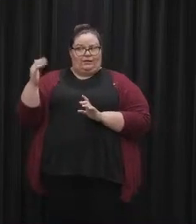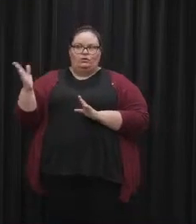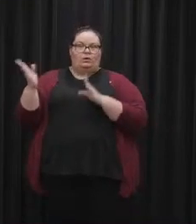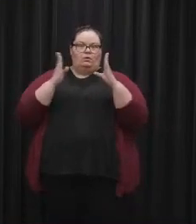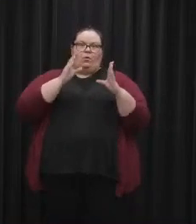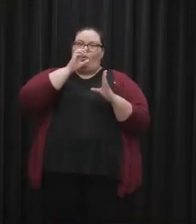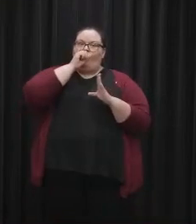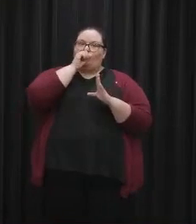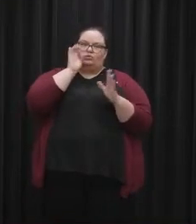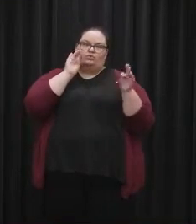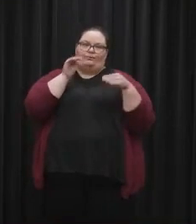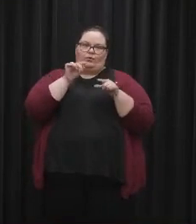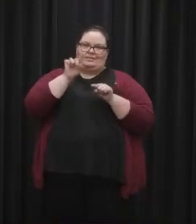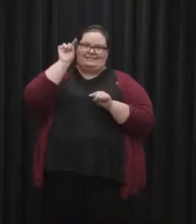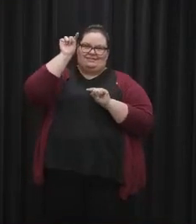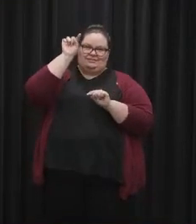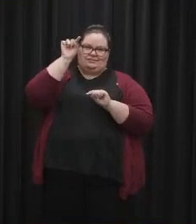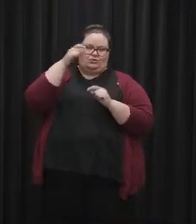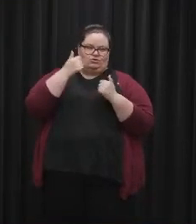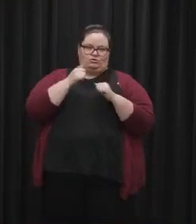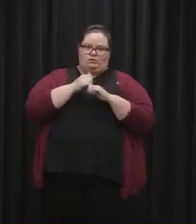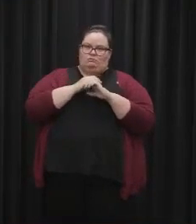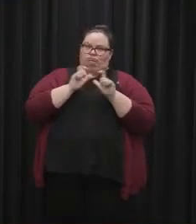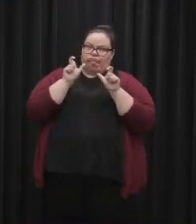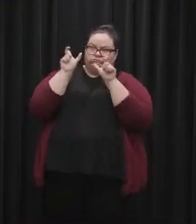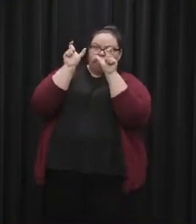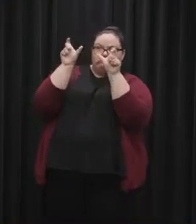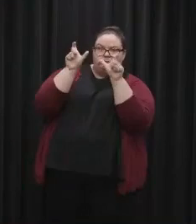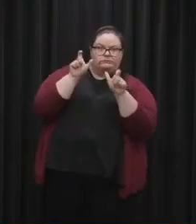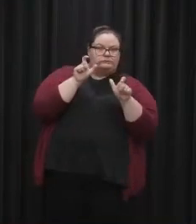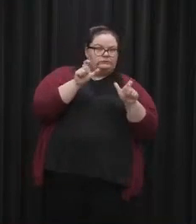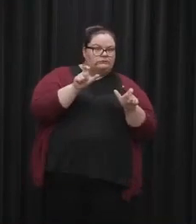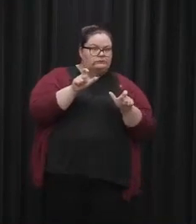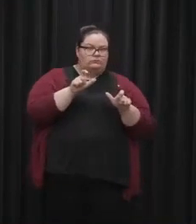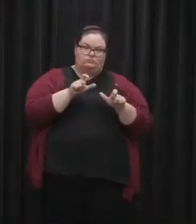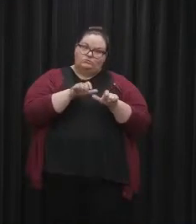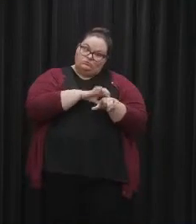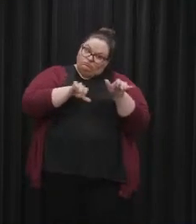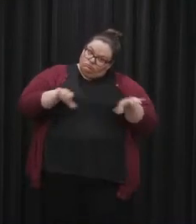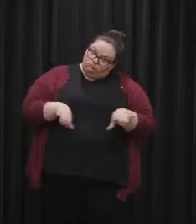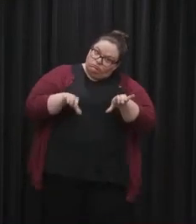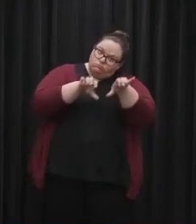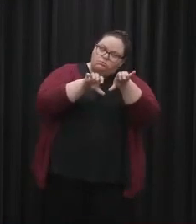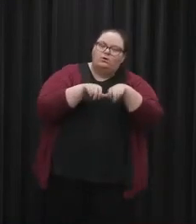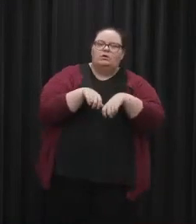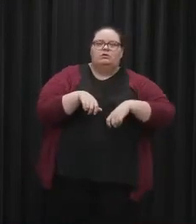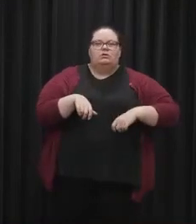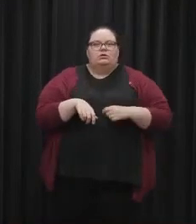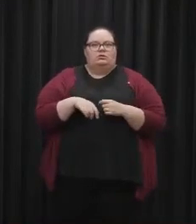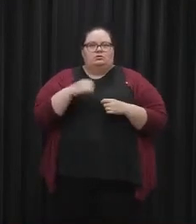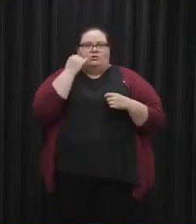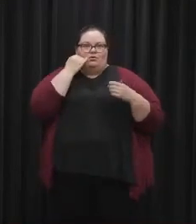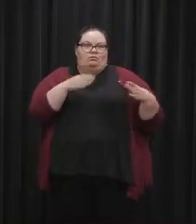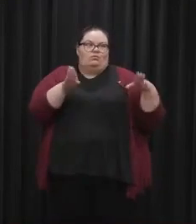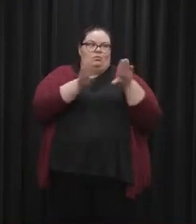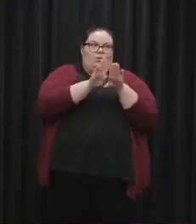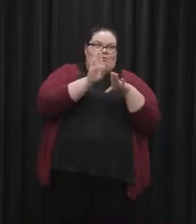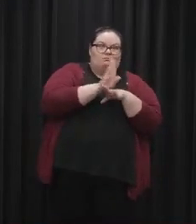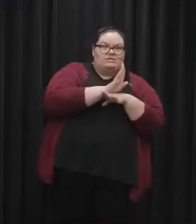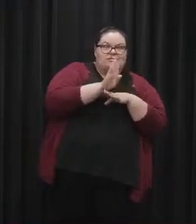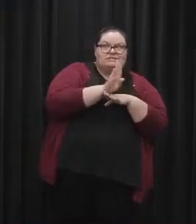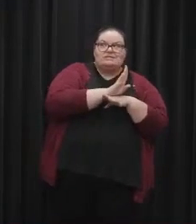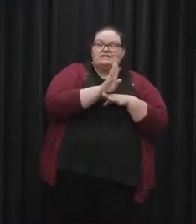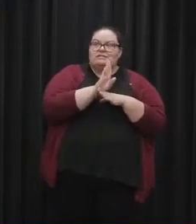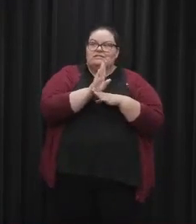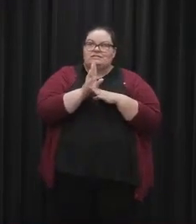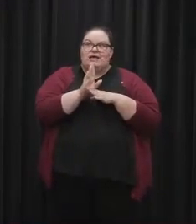in a zone, we're really trying to contain things very, very aggressively. So if you're going to shut down businesses, if